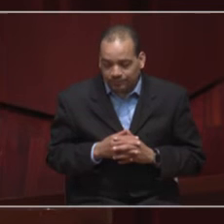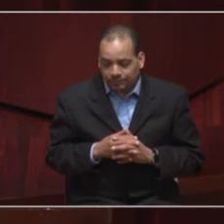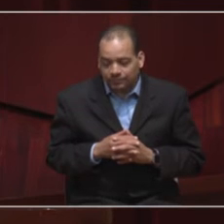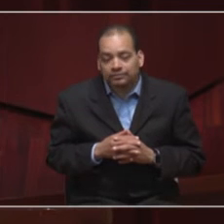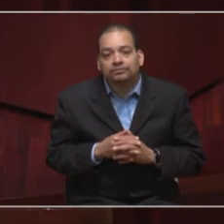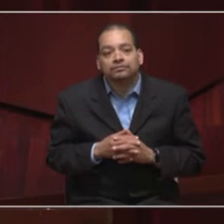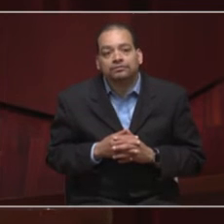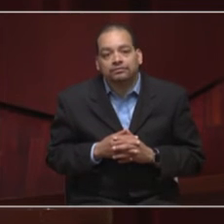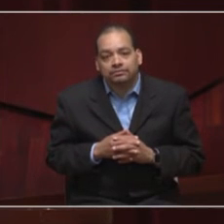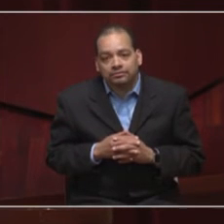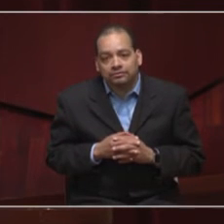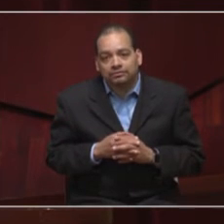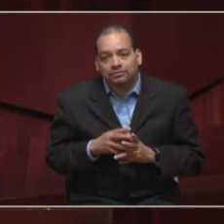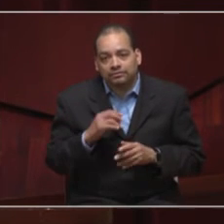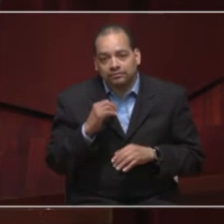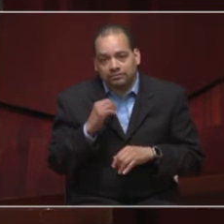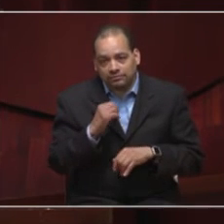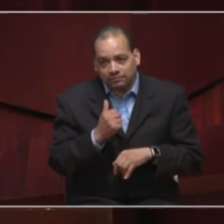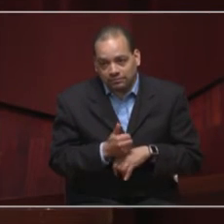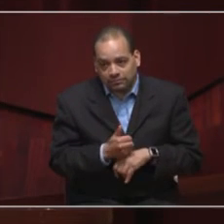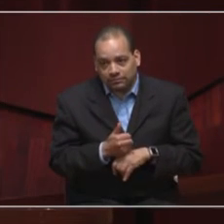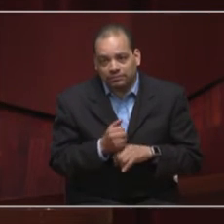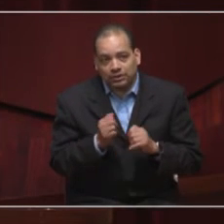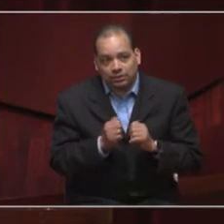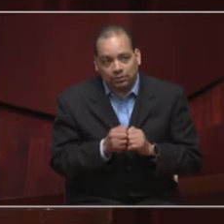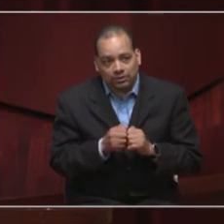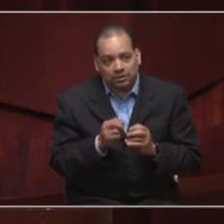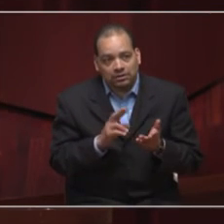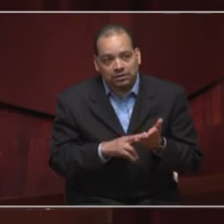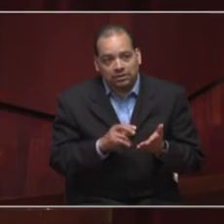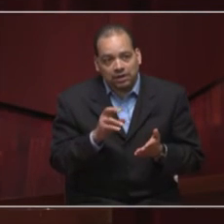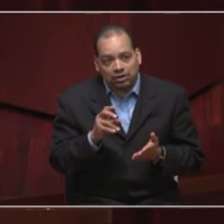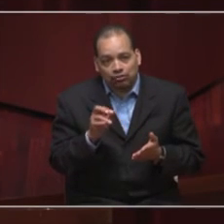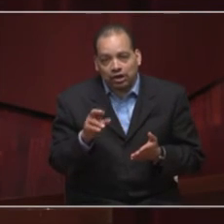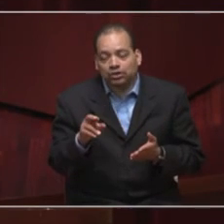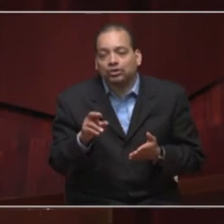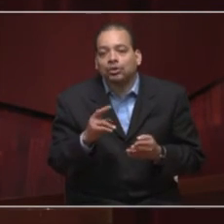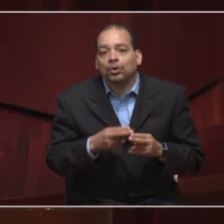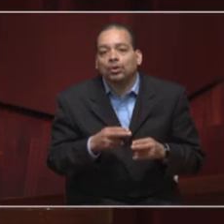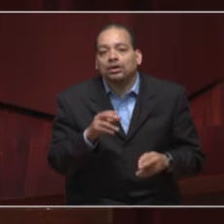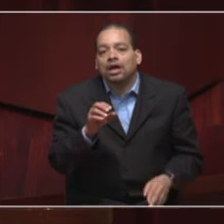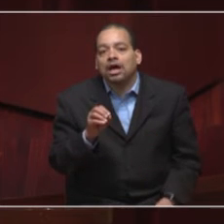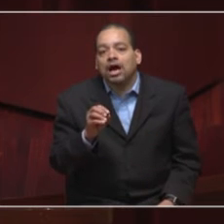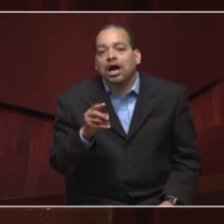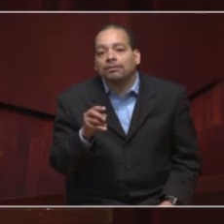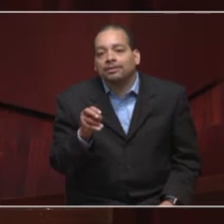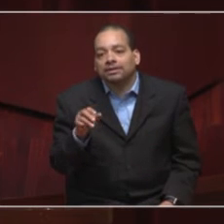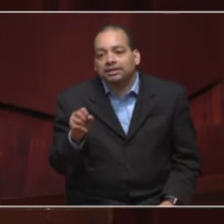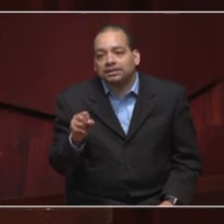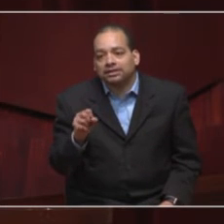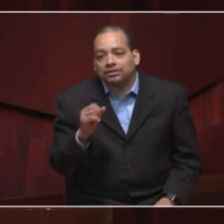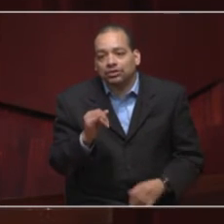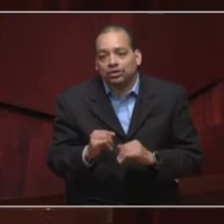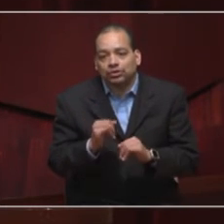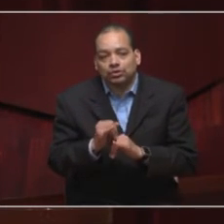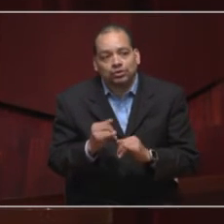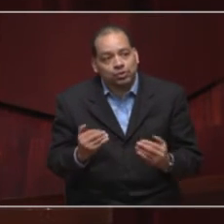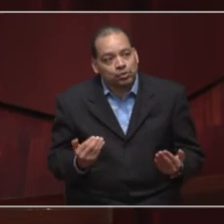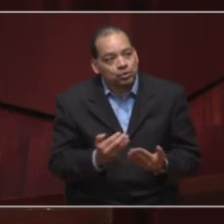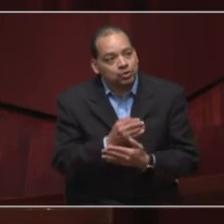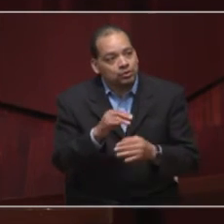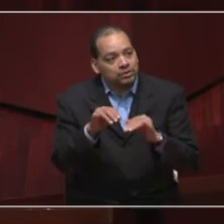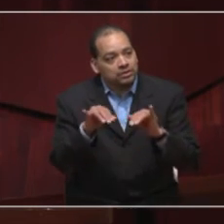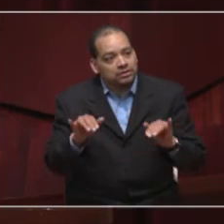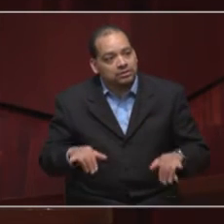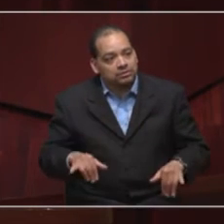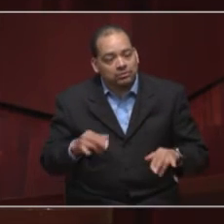put together this, with our contractor Optimus International, we put together this new system that became known as ARCIS.